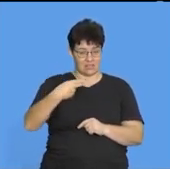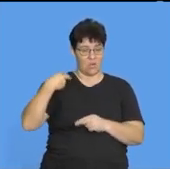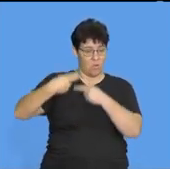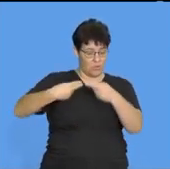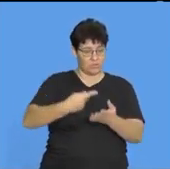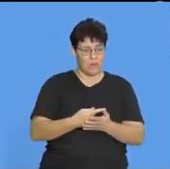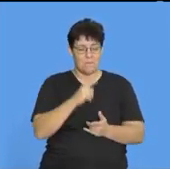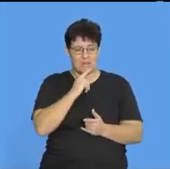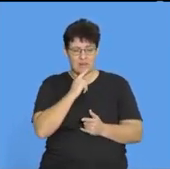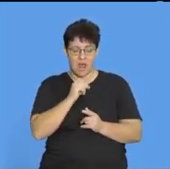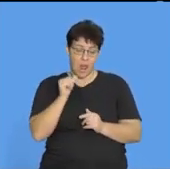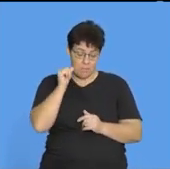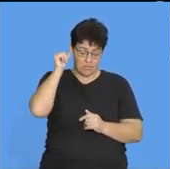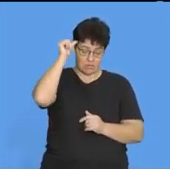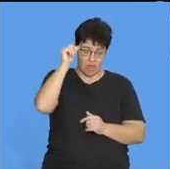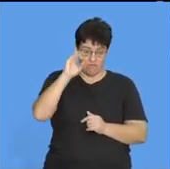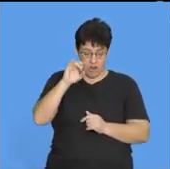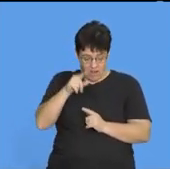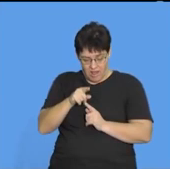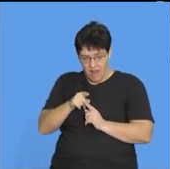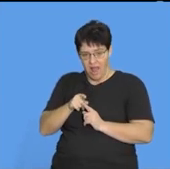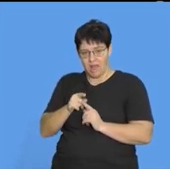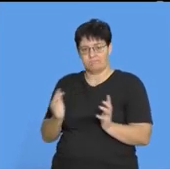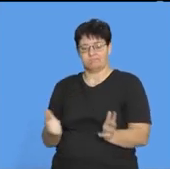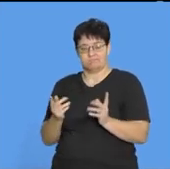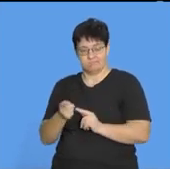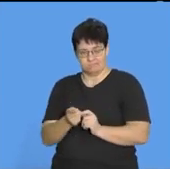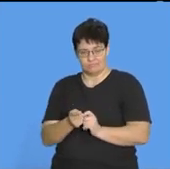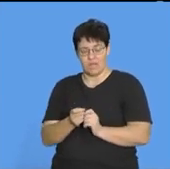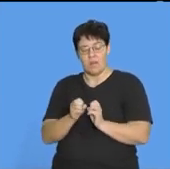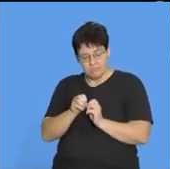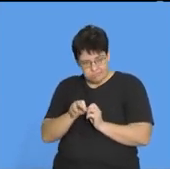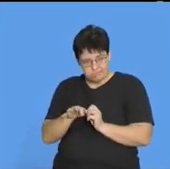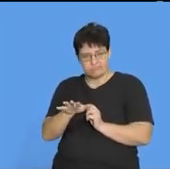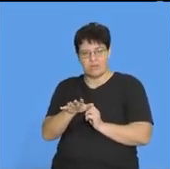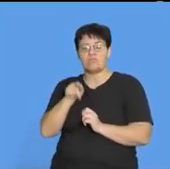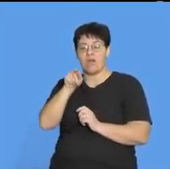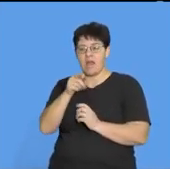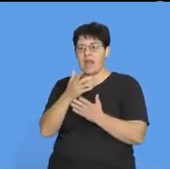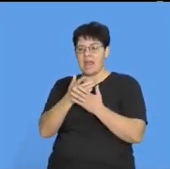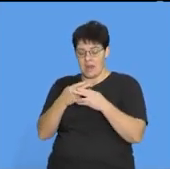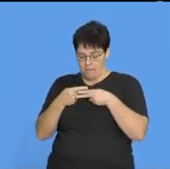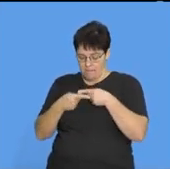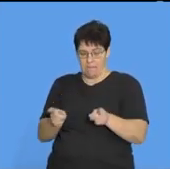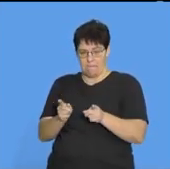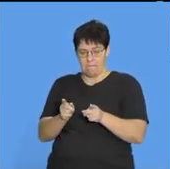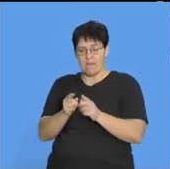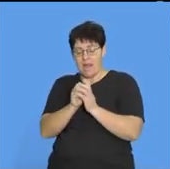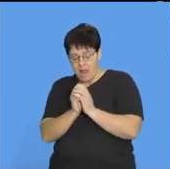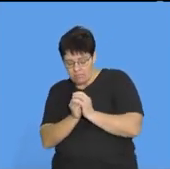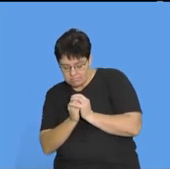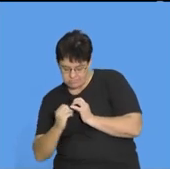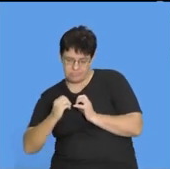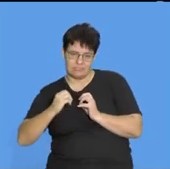follicle, which is secreted so that the follicle ruptures and releases an